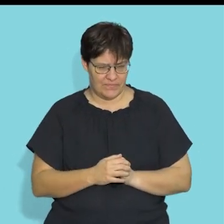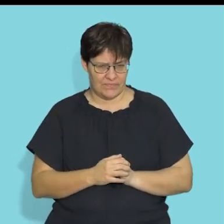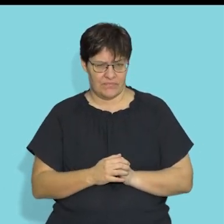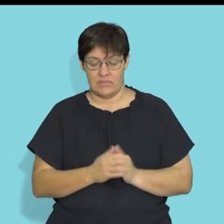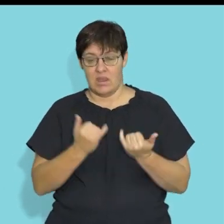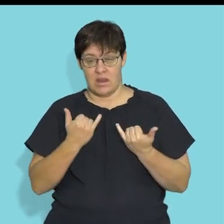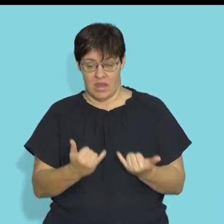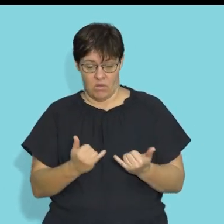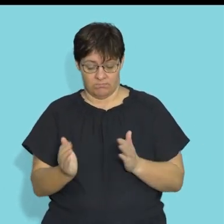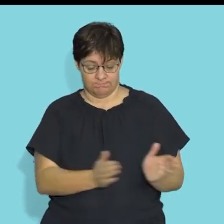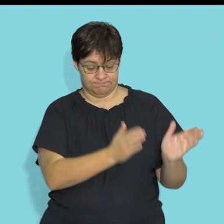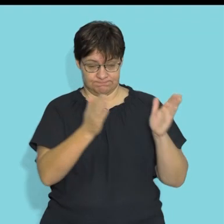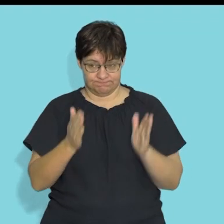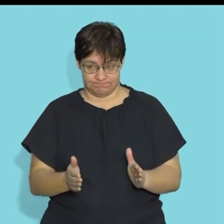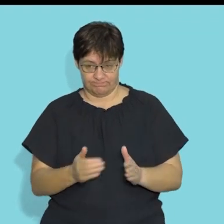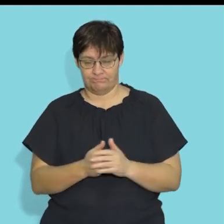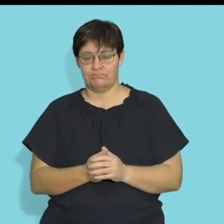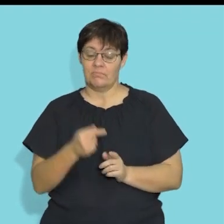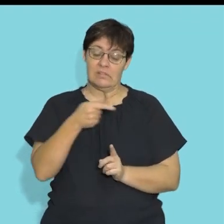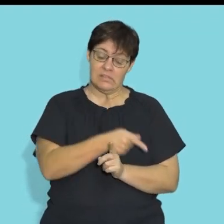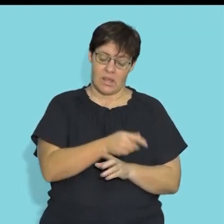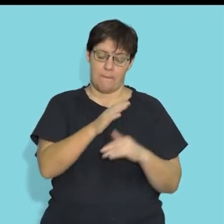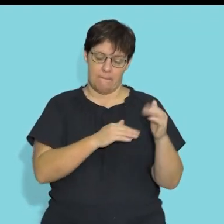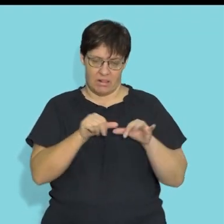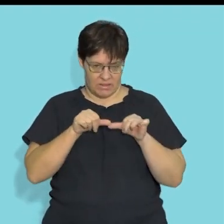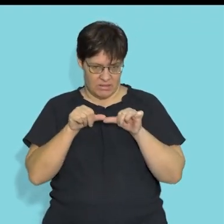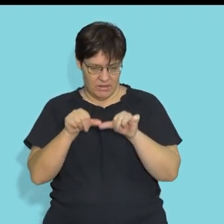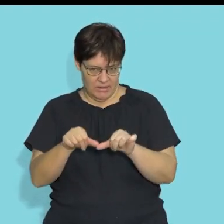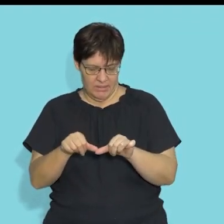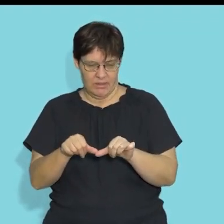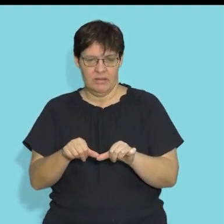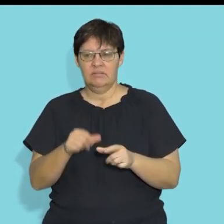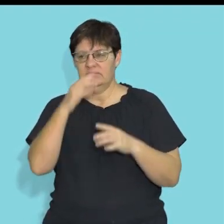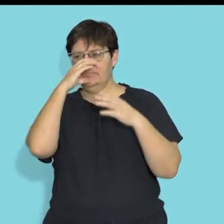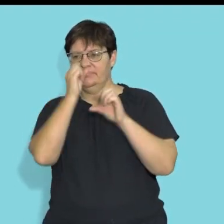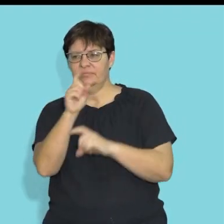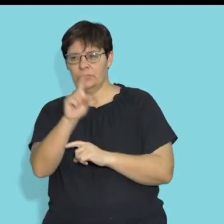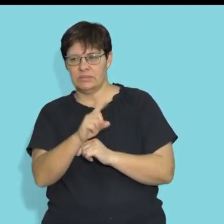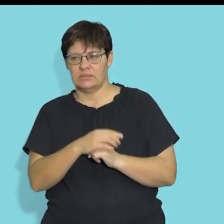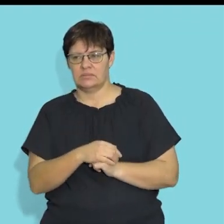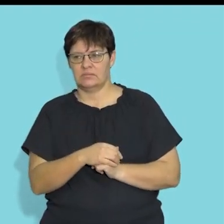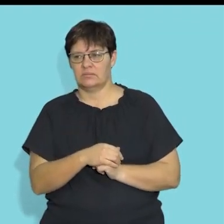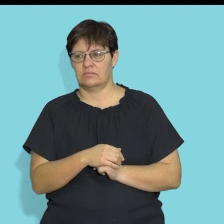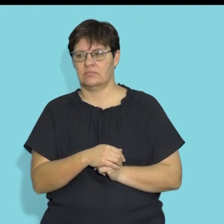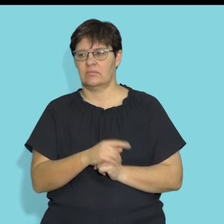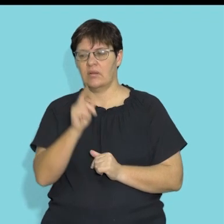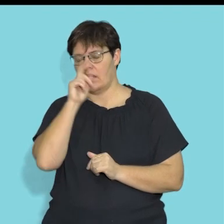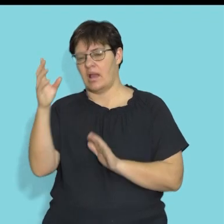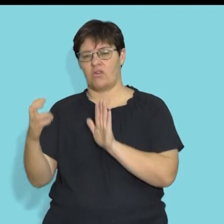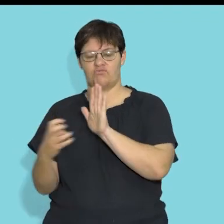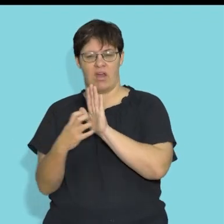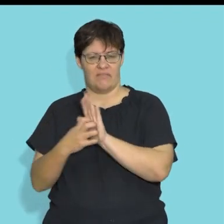we're going to do now is we're going to build on that definition of chemical equilibrium, and we will start